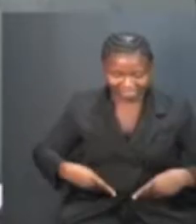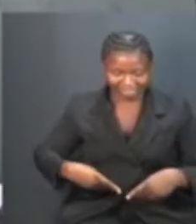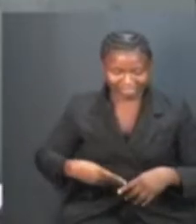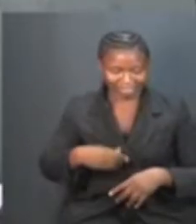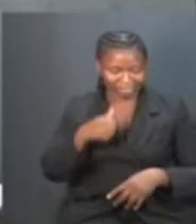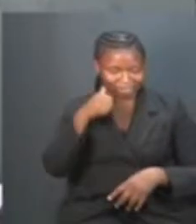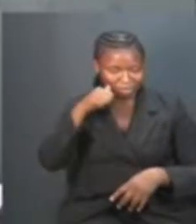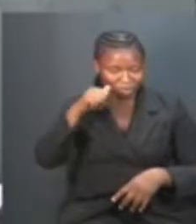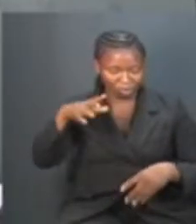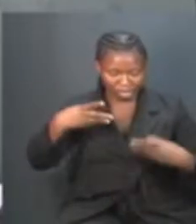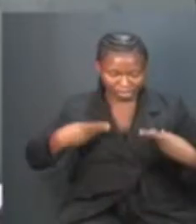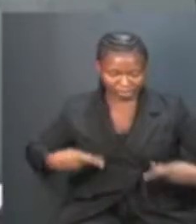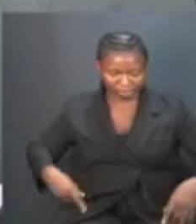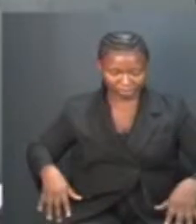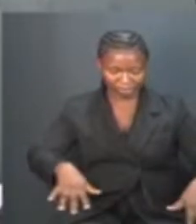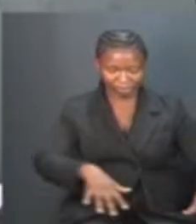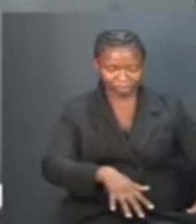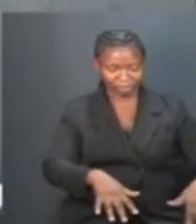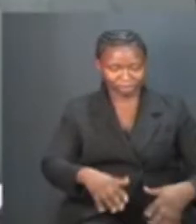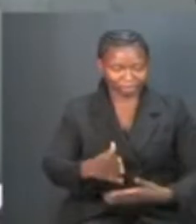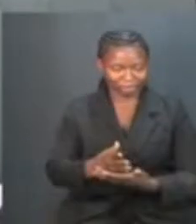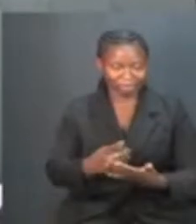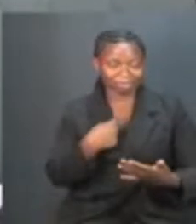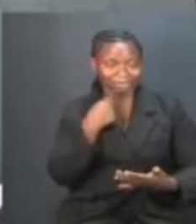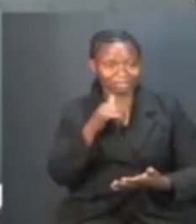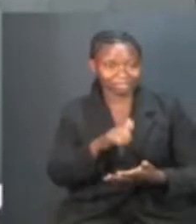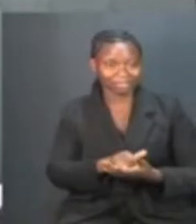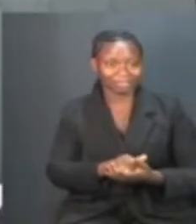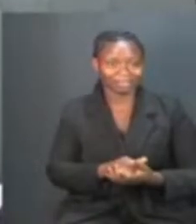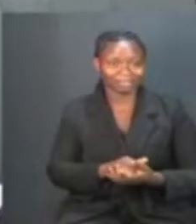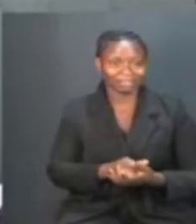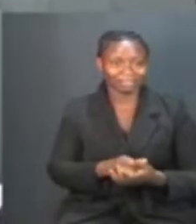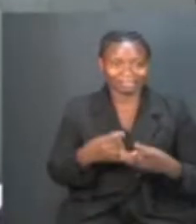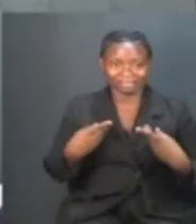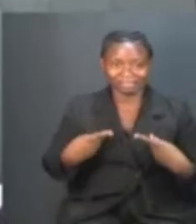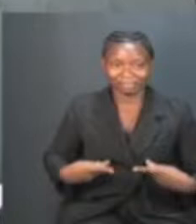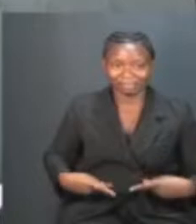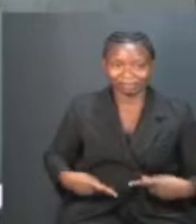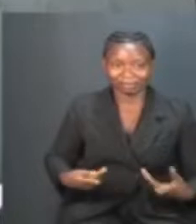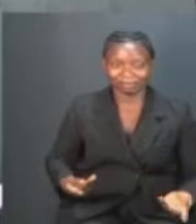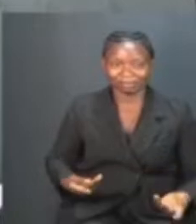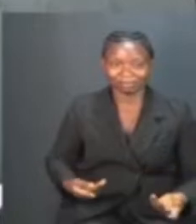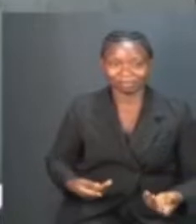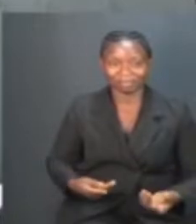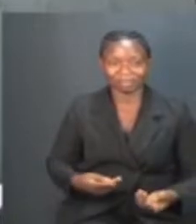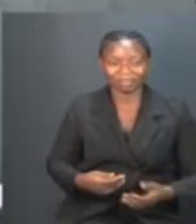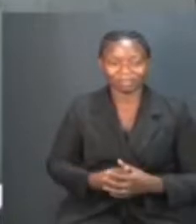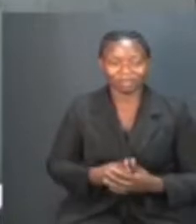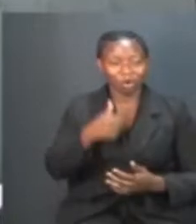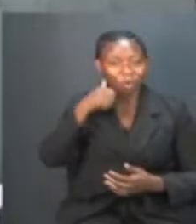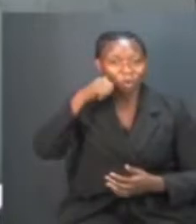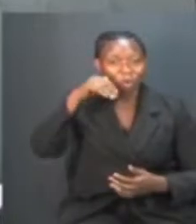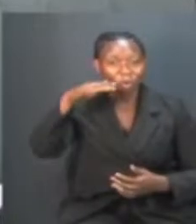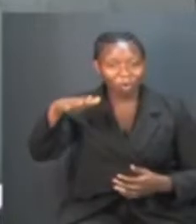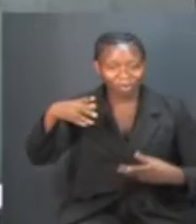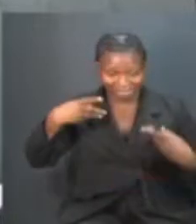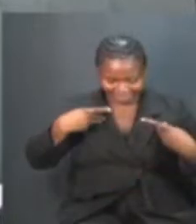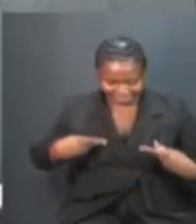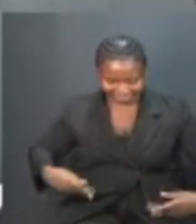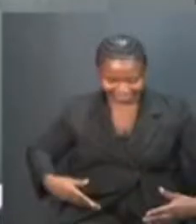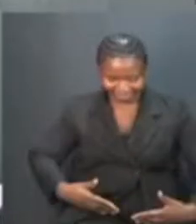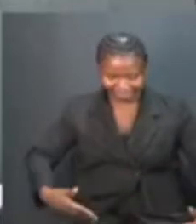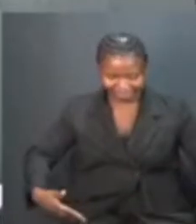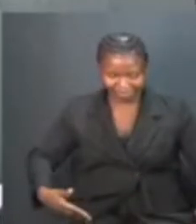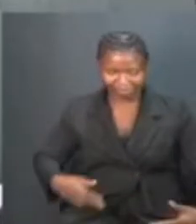parachute. Others also saying that he was wearing kaba. Mr.